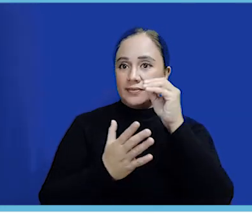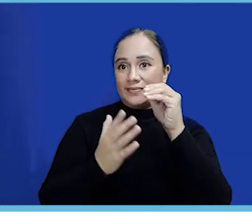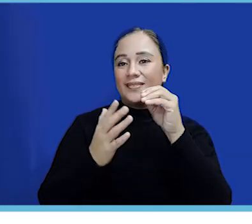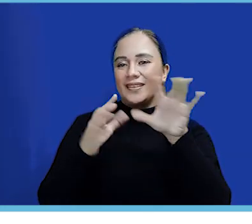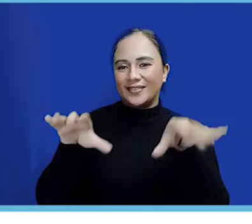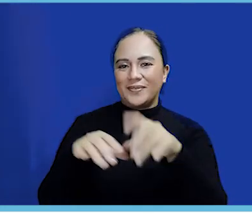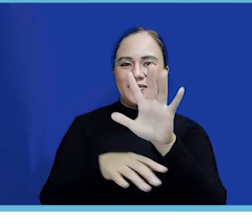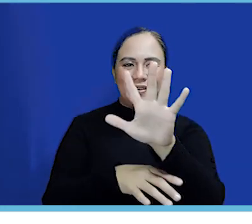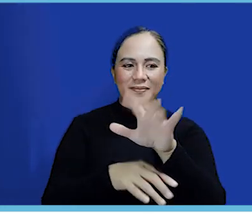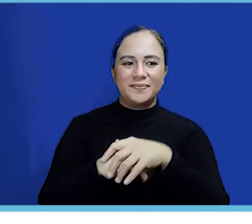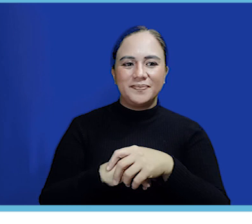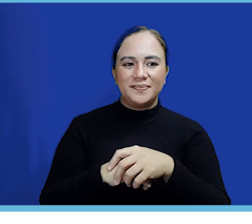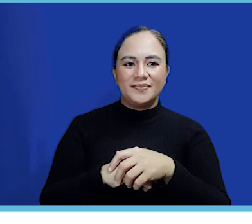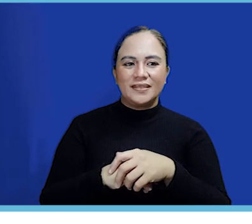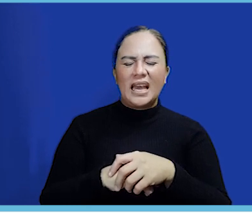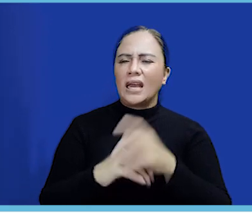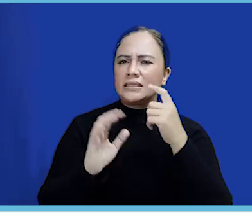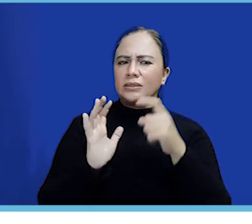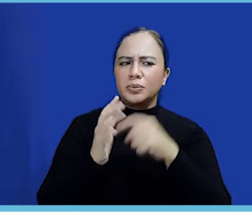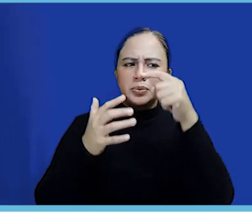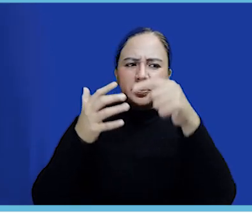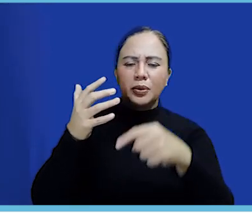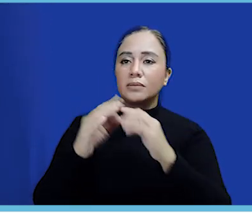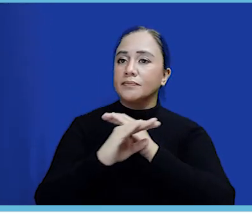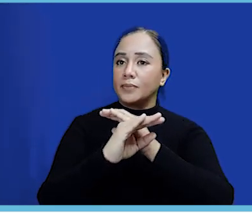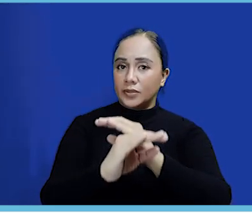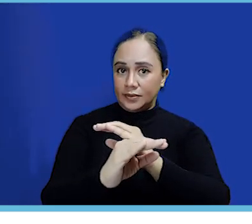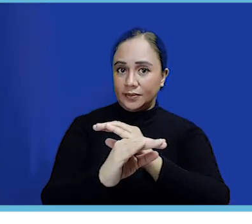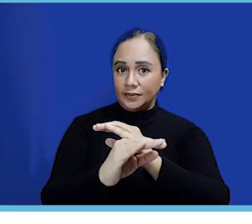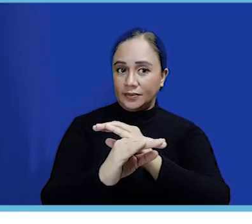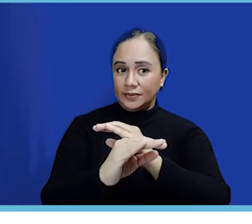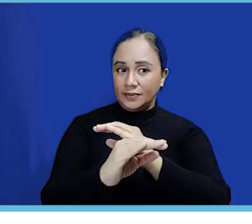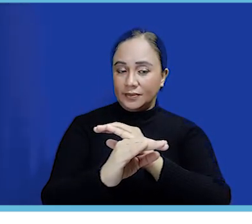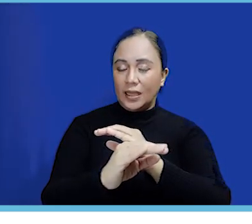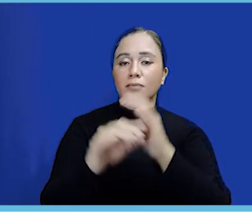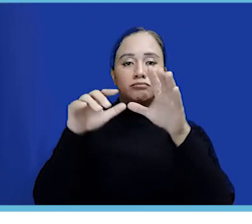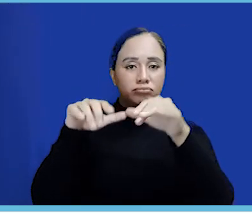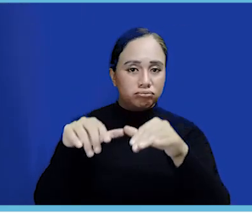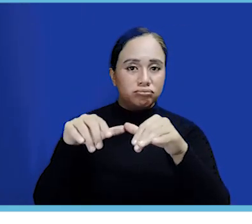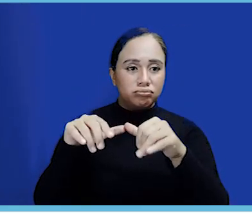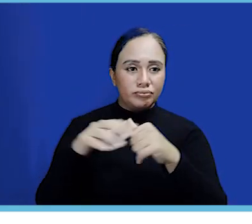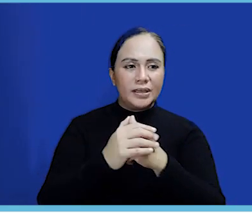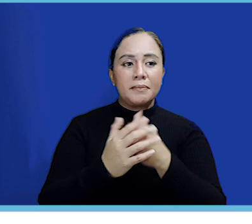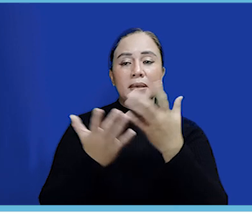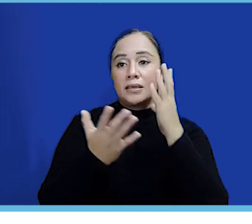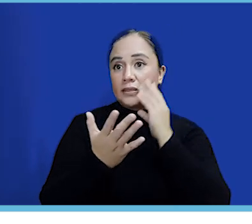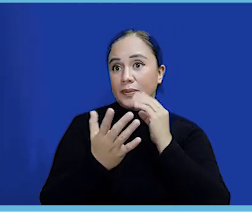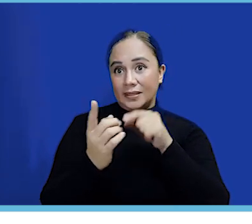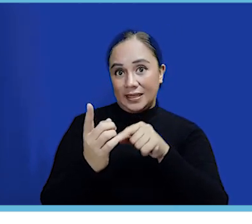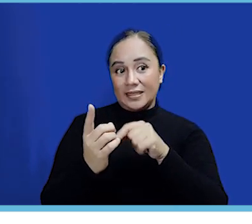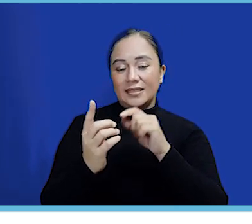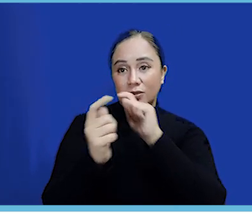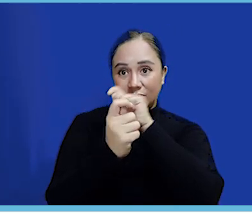Learning activity number 5. Identify what kind of barriers persons with disabilities might face